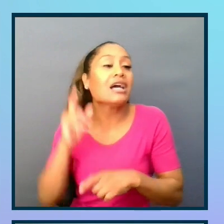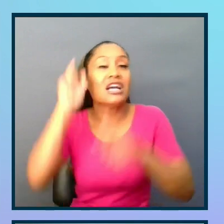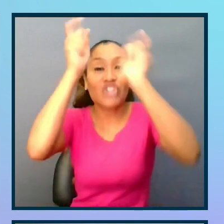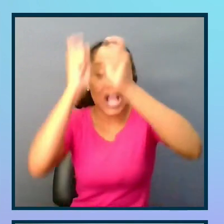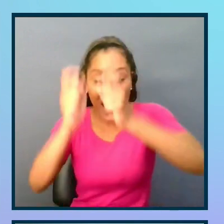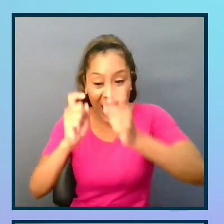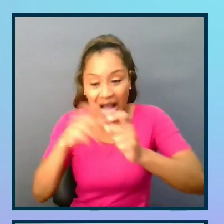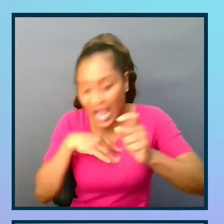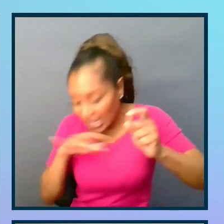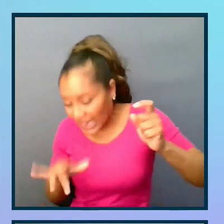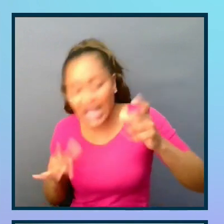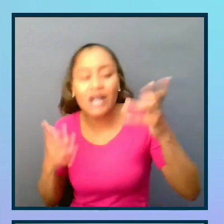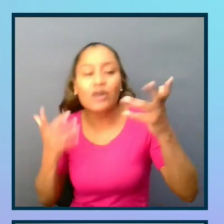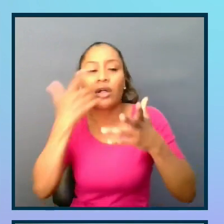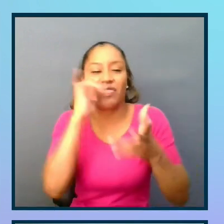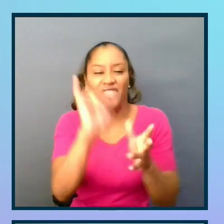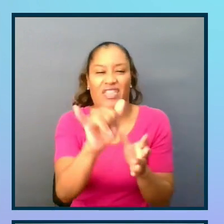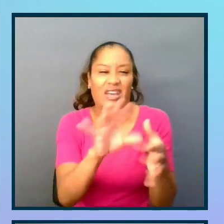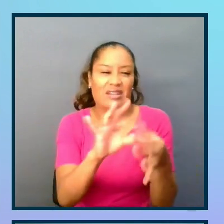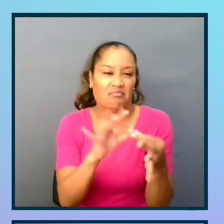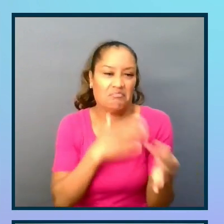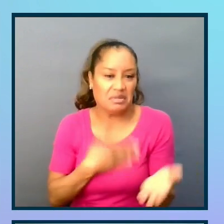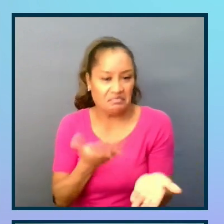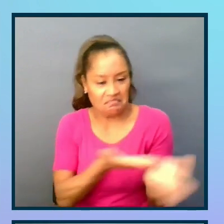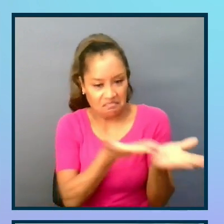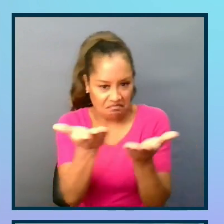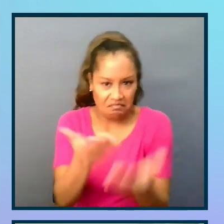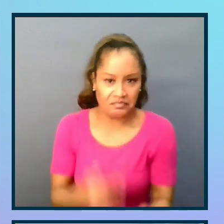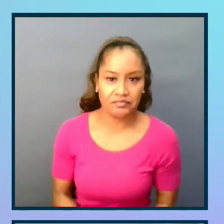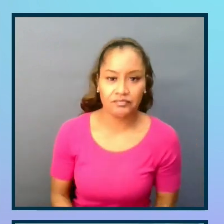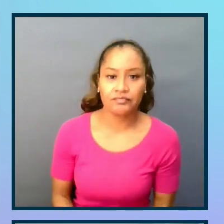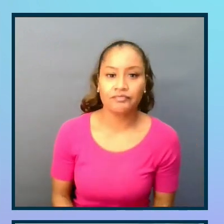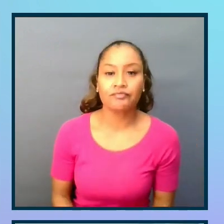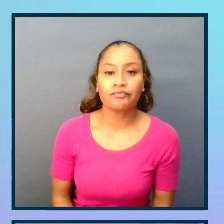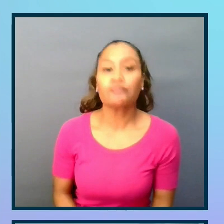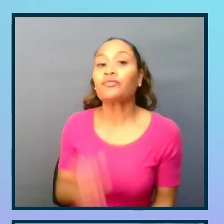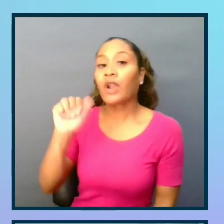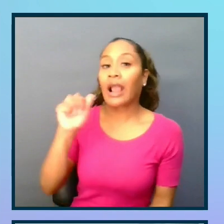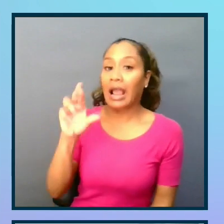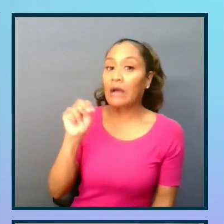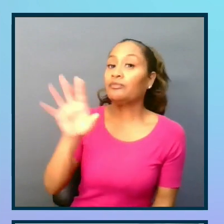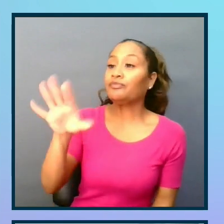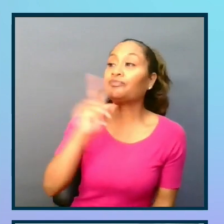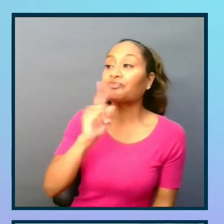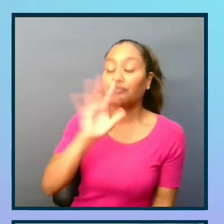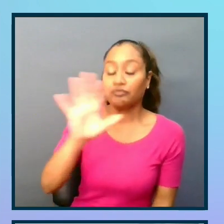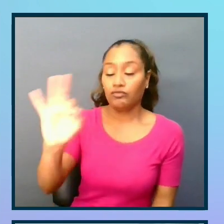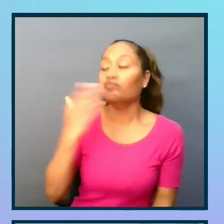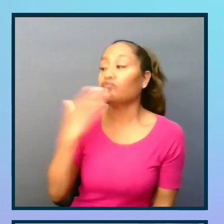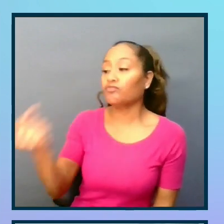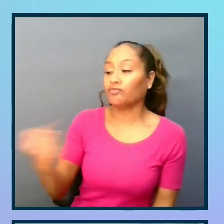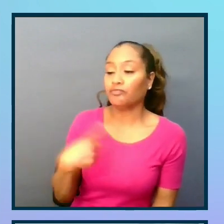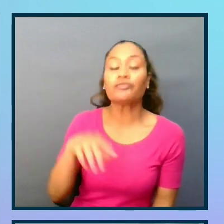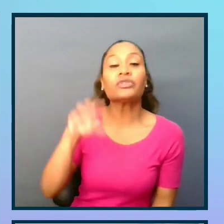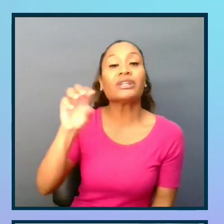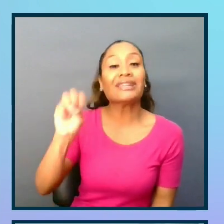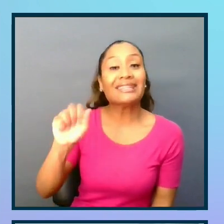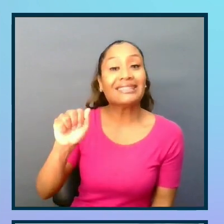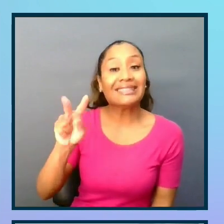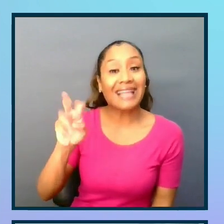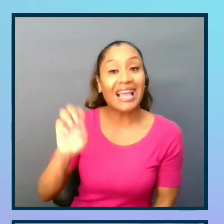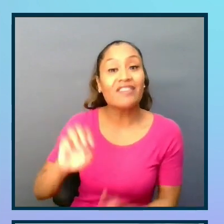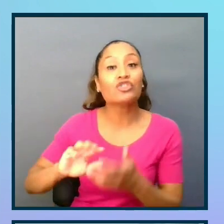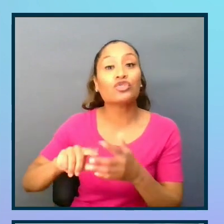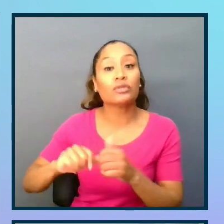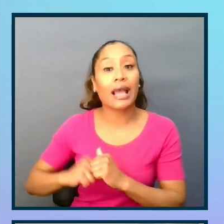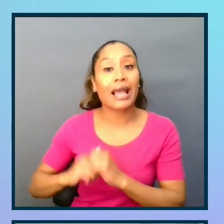changes, all those kind of edge case interactions. Sure. Yeah, great question. So the save button becomes enabled whenever